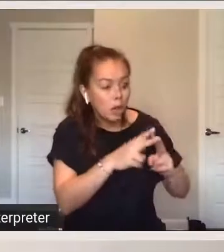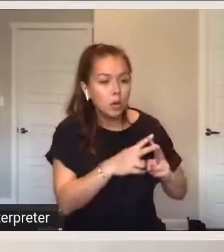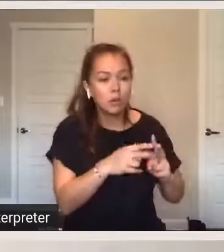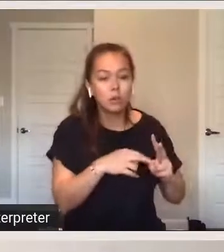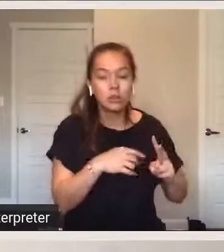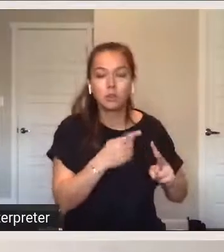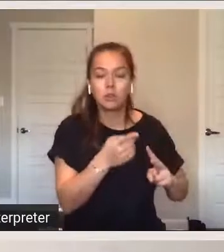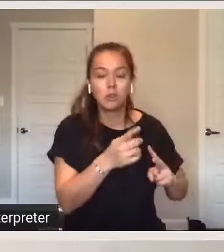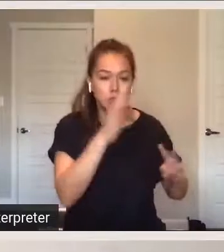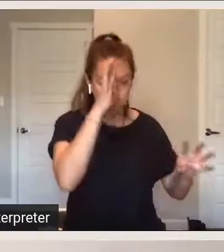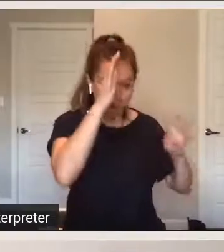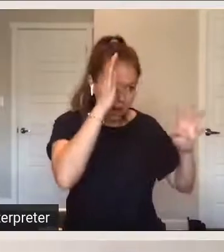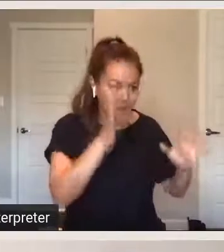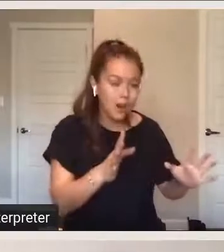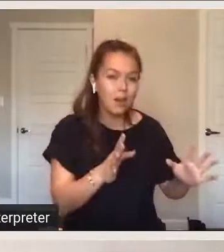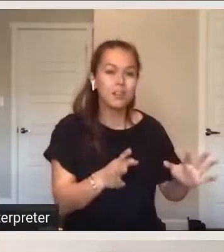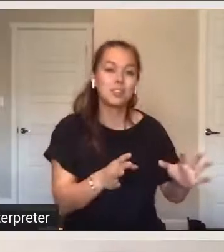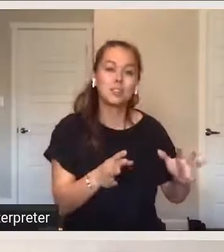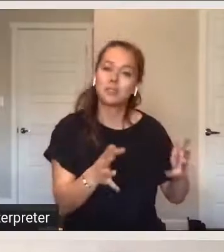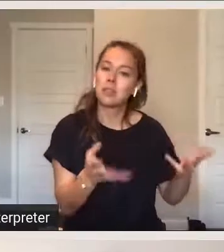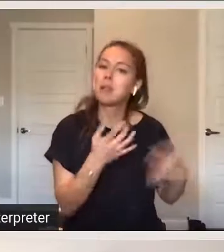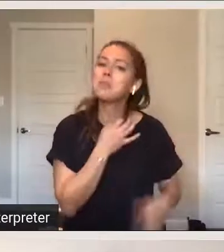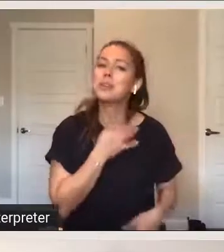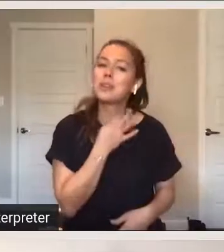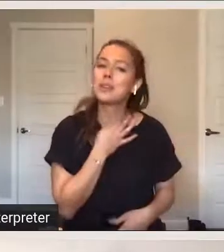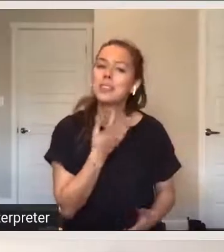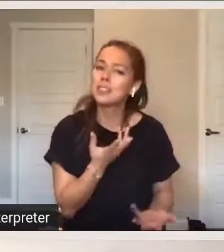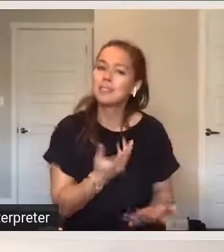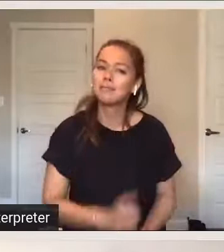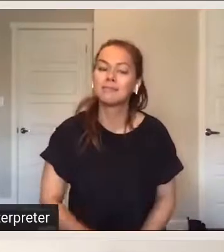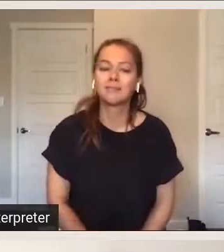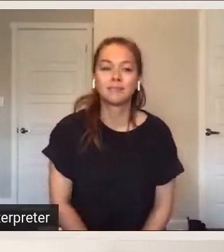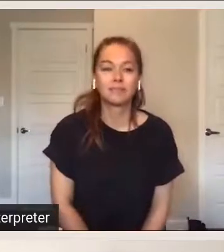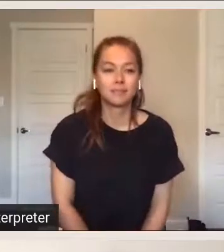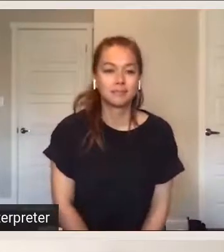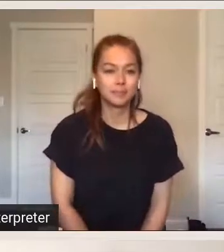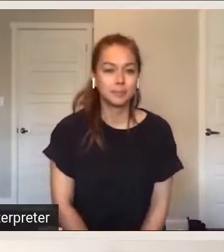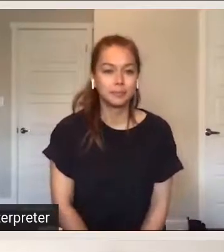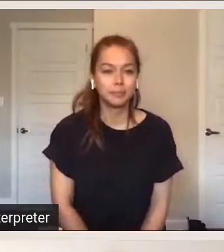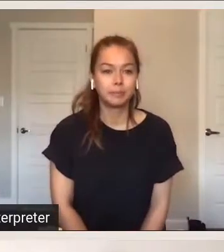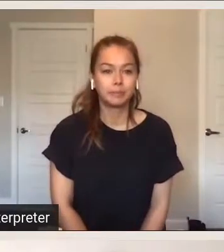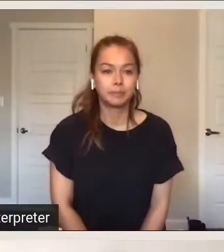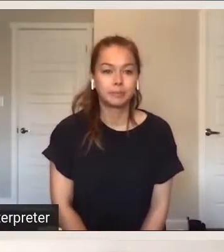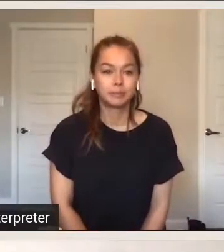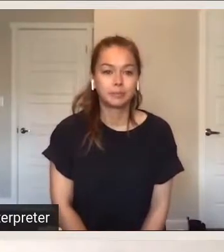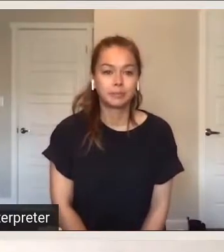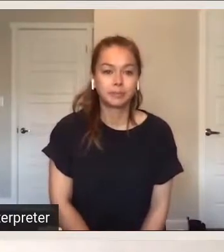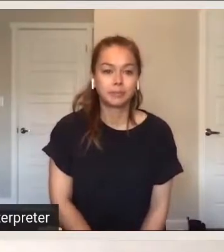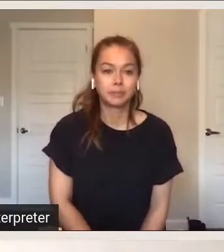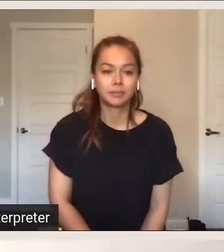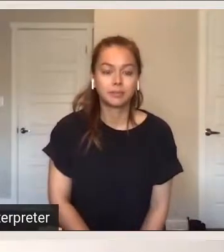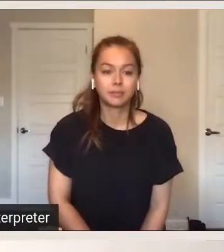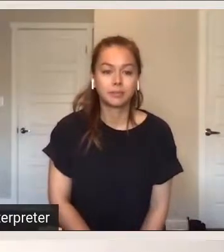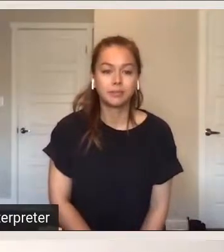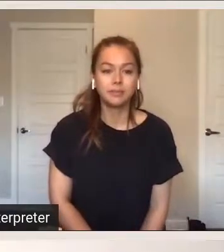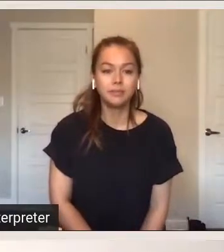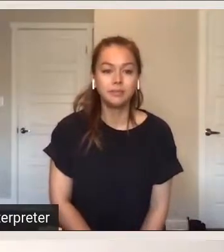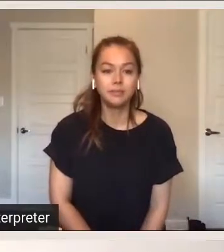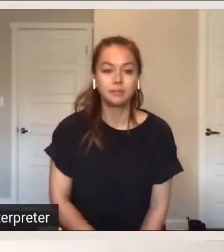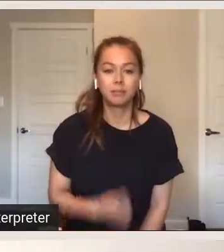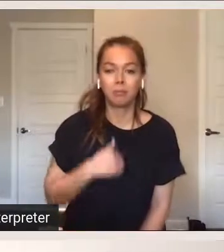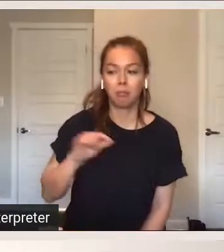just kind of curious to hear what your thoughts are. I'll let Warren start it off.